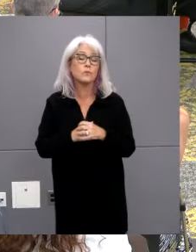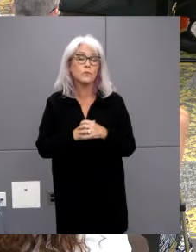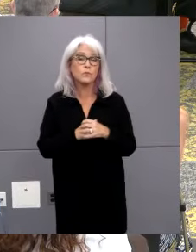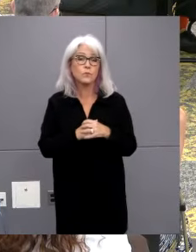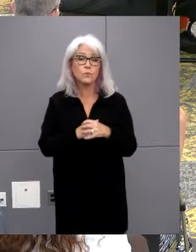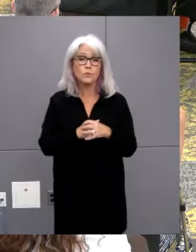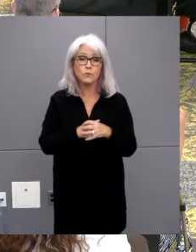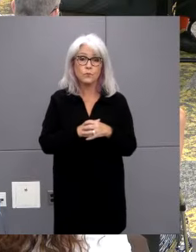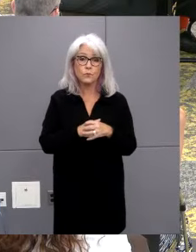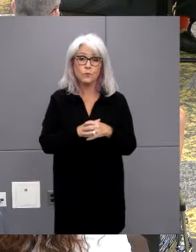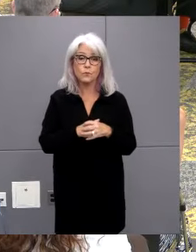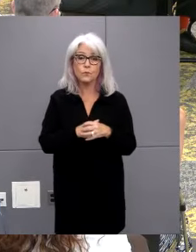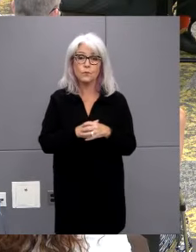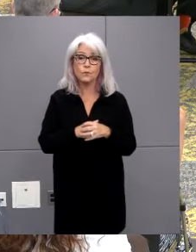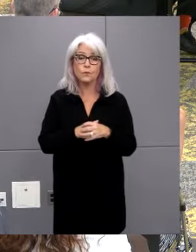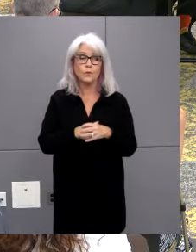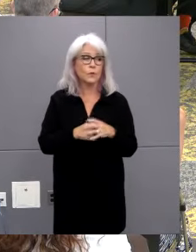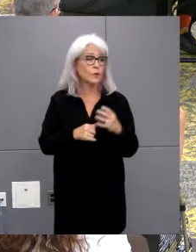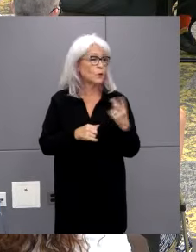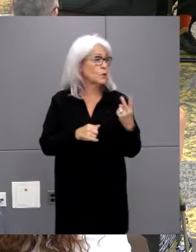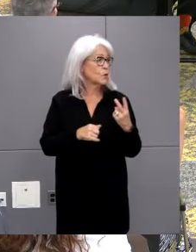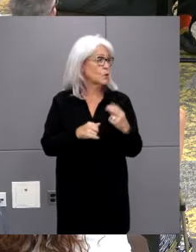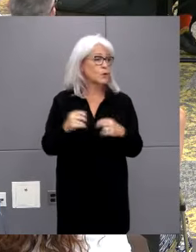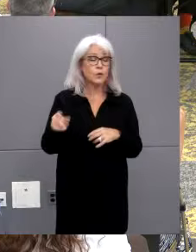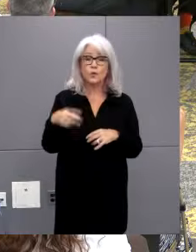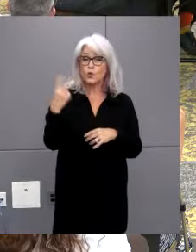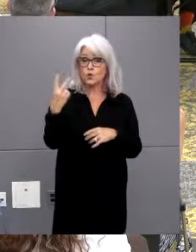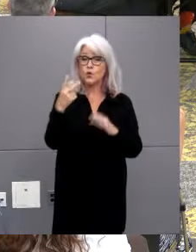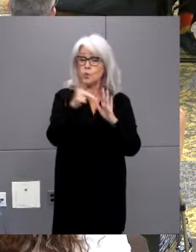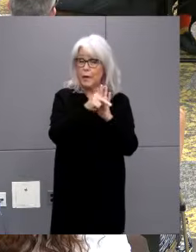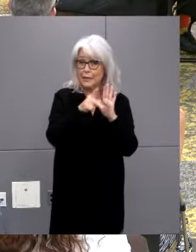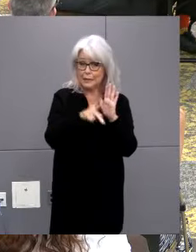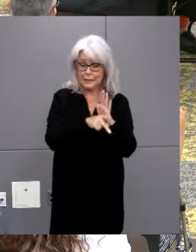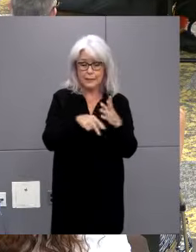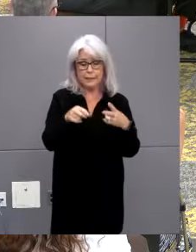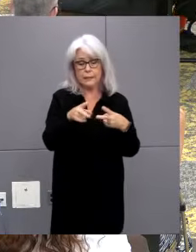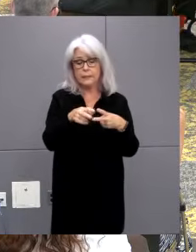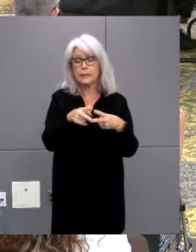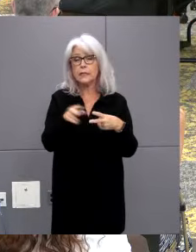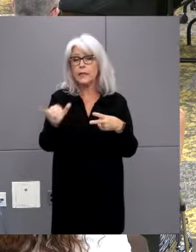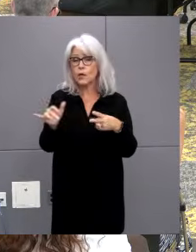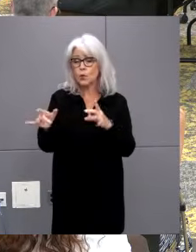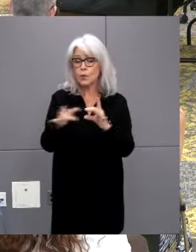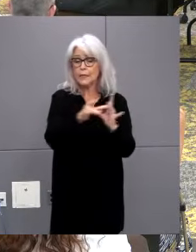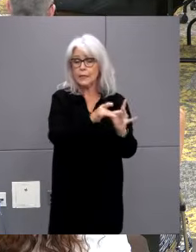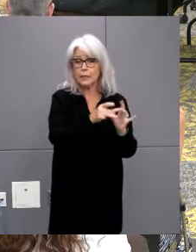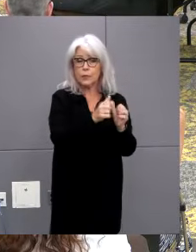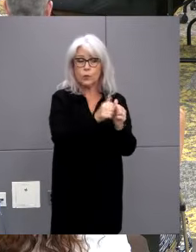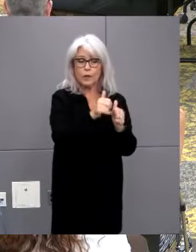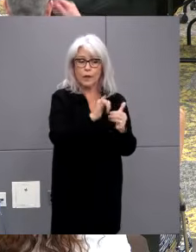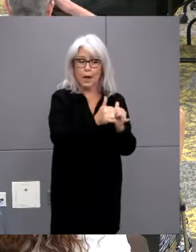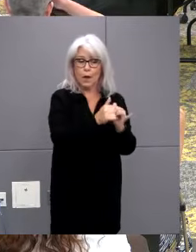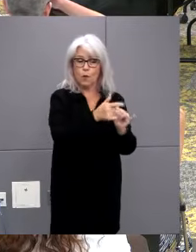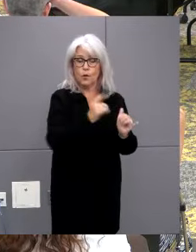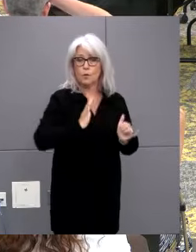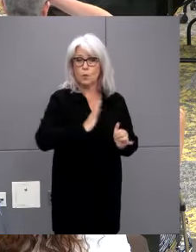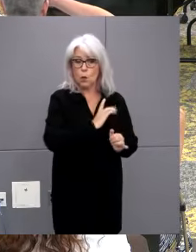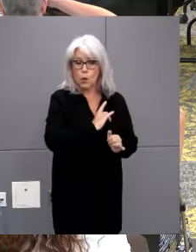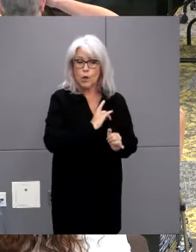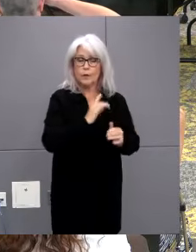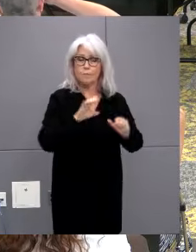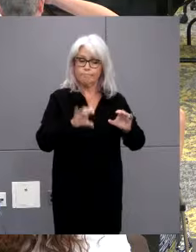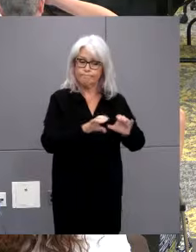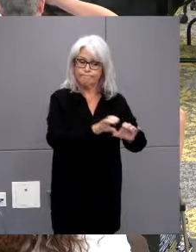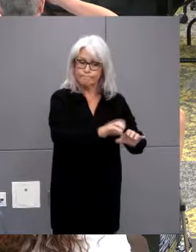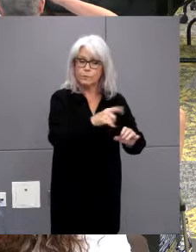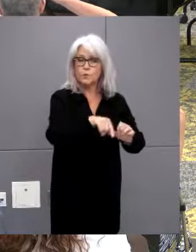the two policies. Yep. The two policies that relate to how this board conducts their meetings in accordance